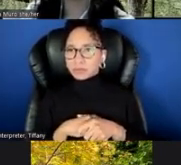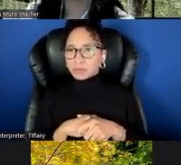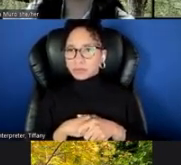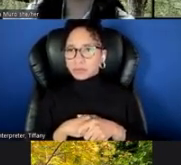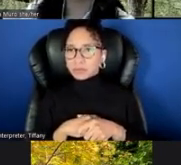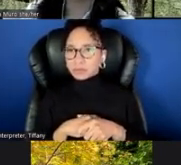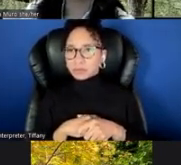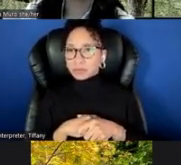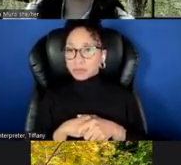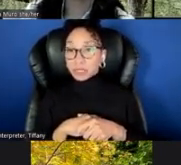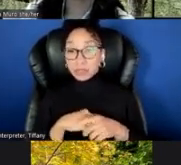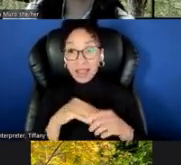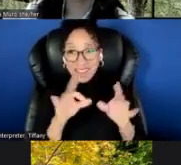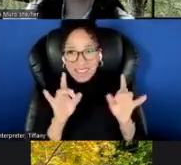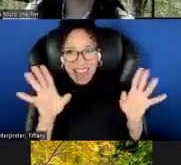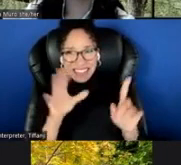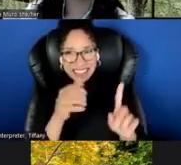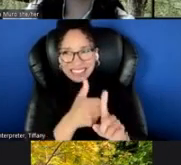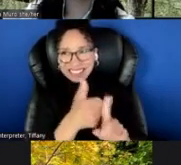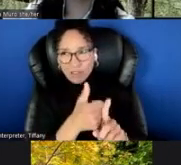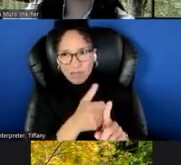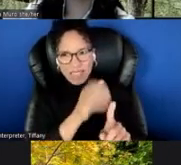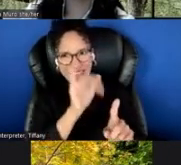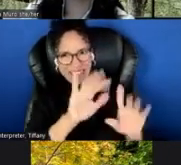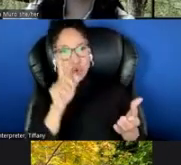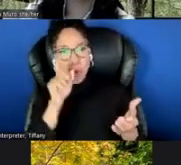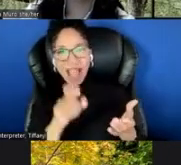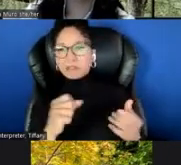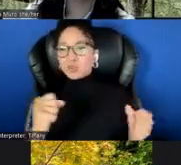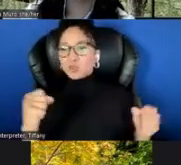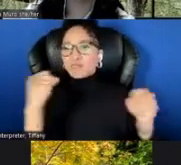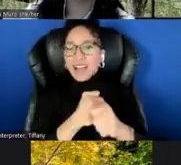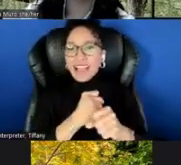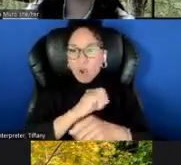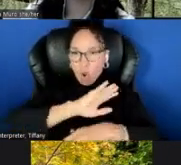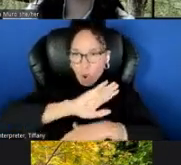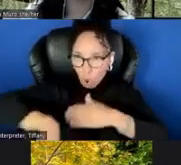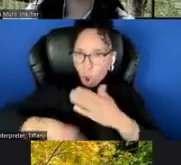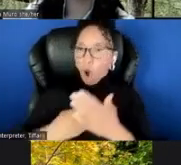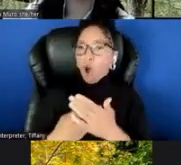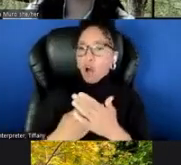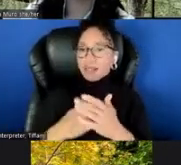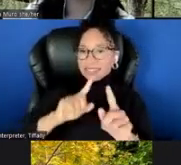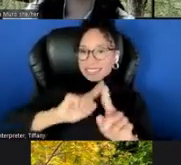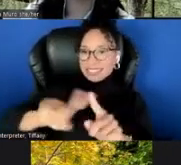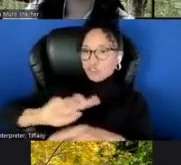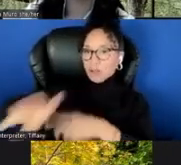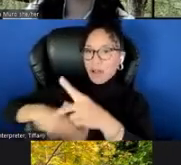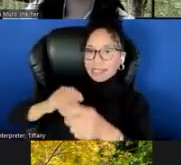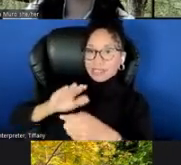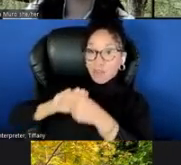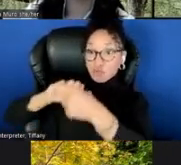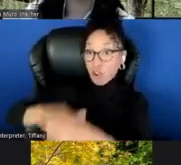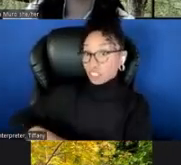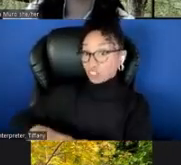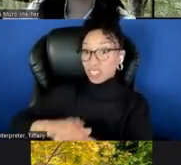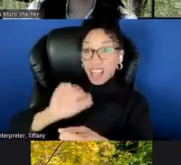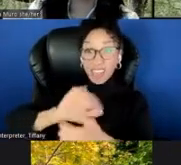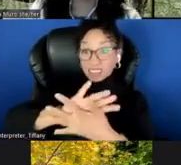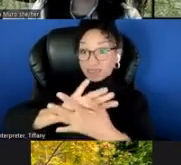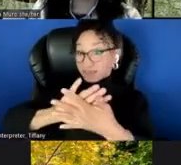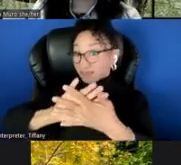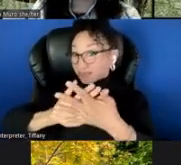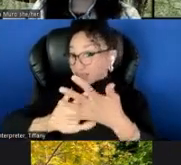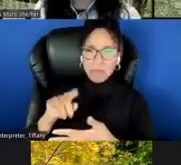without fighting all forms of oppression. And that is oppression based on race, gender, sexual orientation,